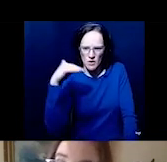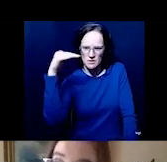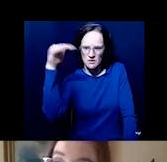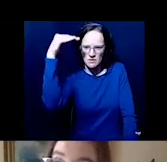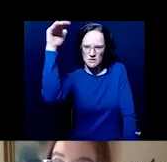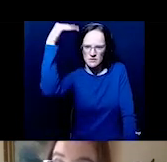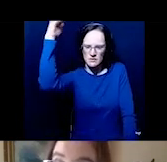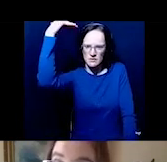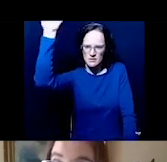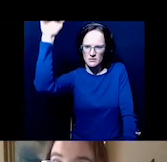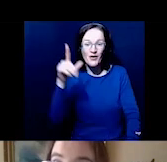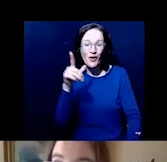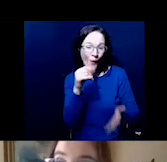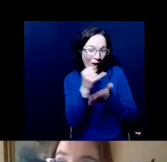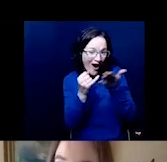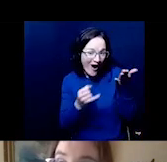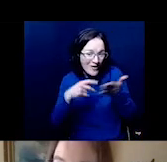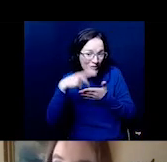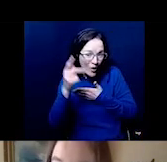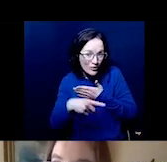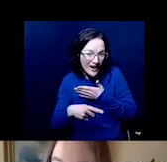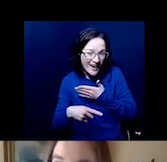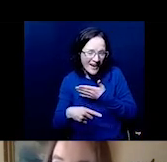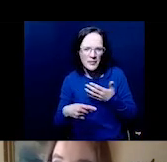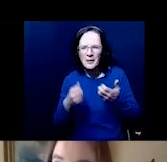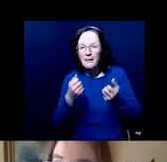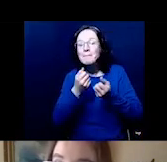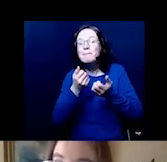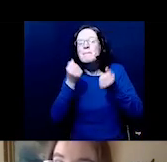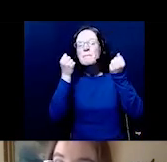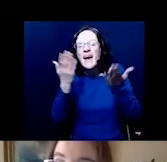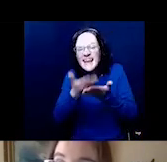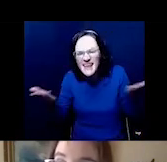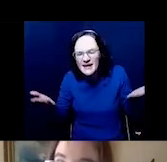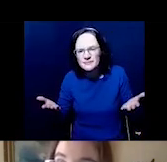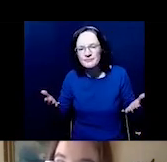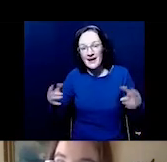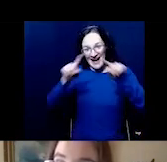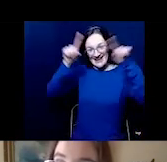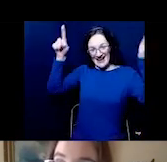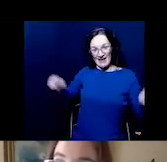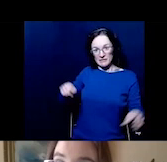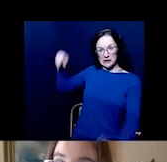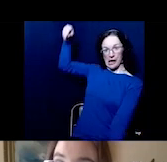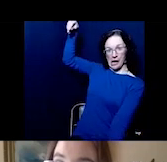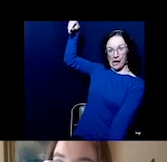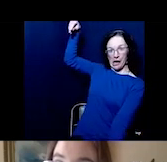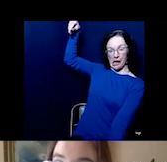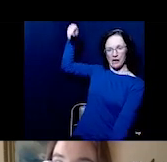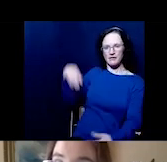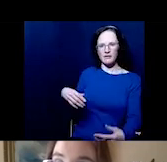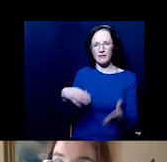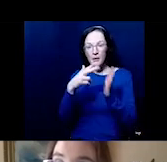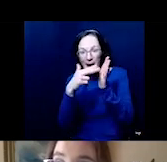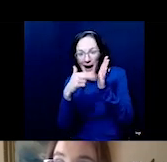who are in the arts program with like a lot of things to have, like canvases and brushes, paints, etc.,